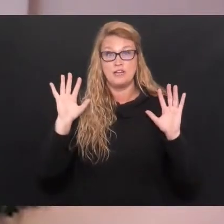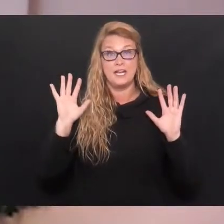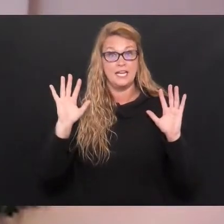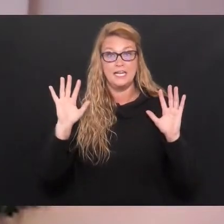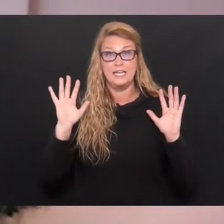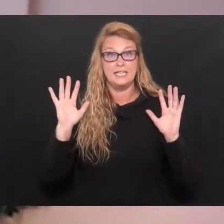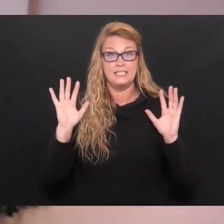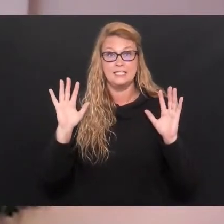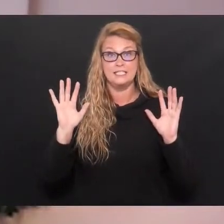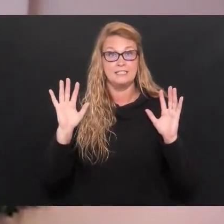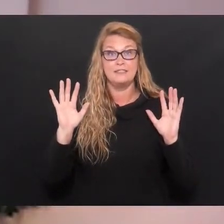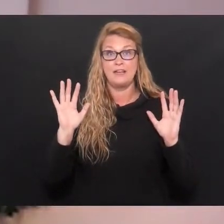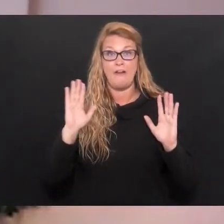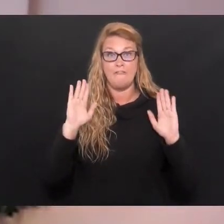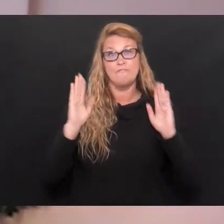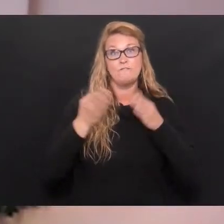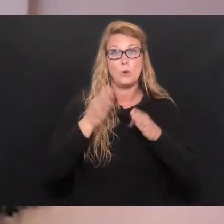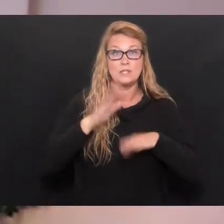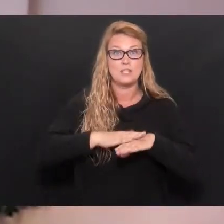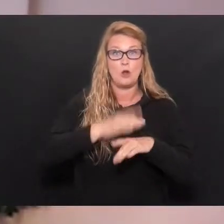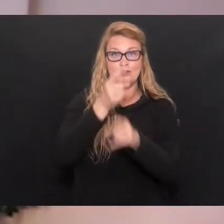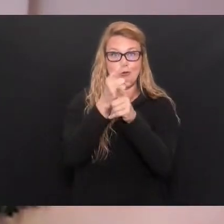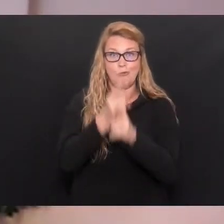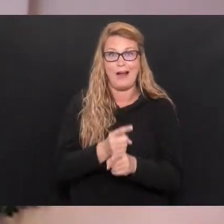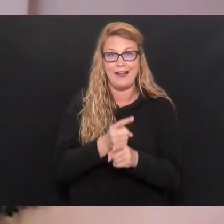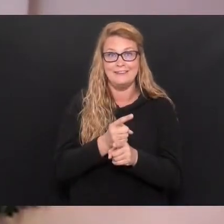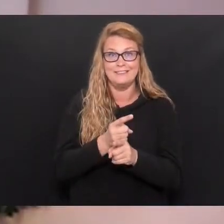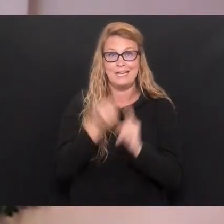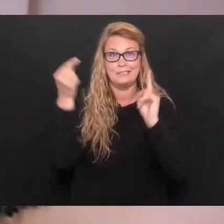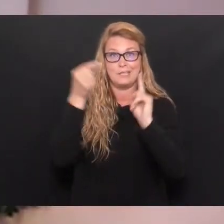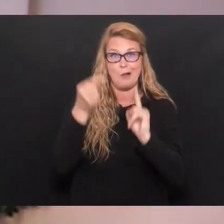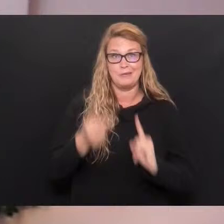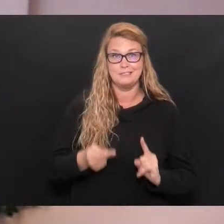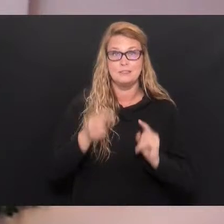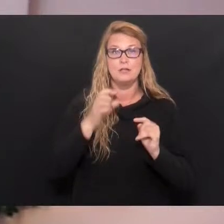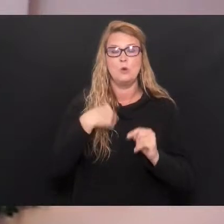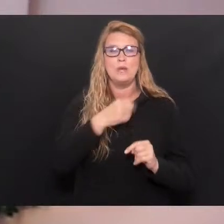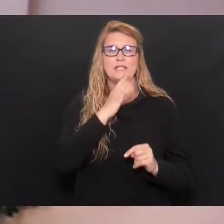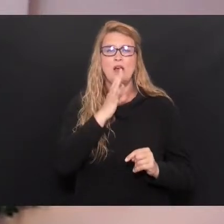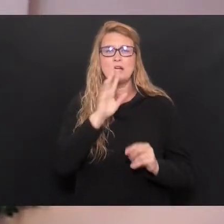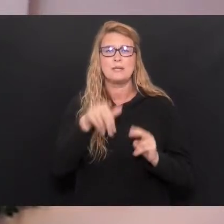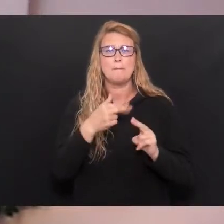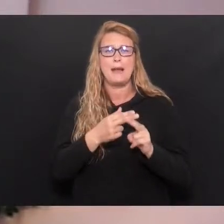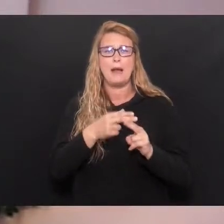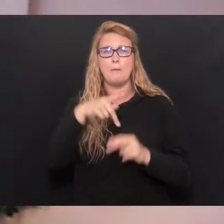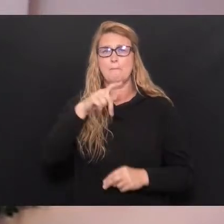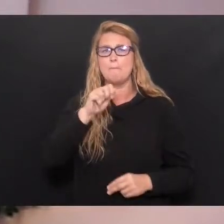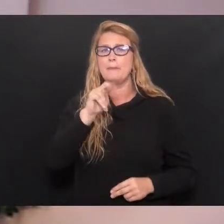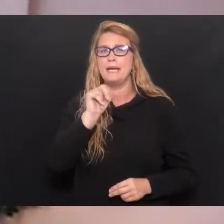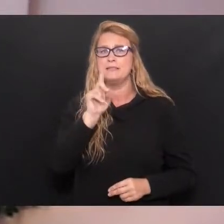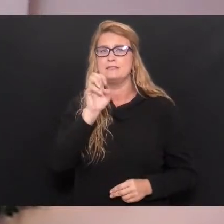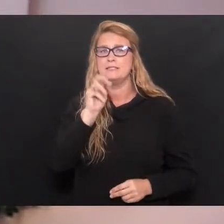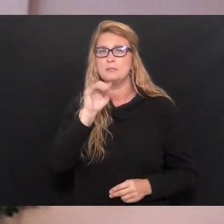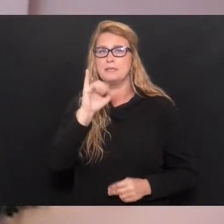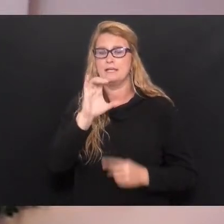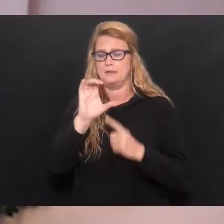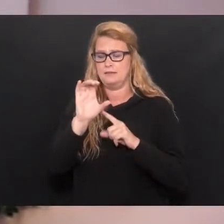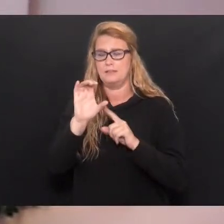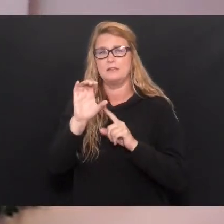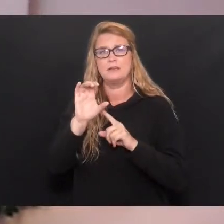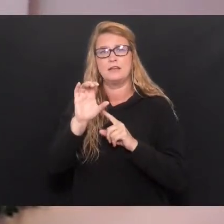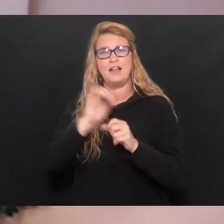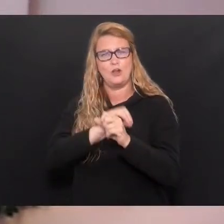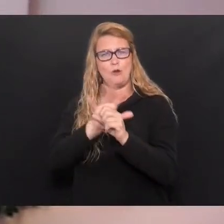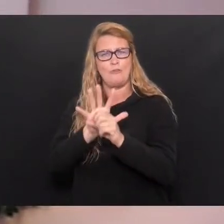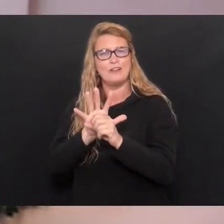exact right issues. You know, we've talked about this pandemic the whole time as one that is